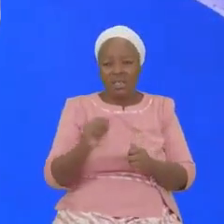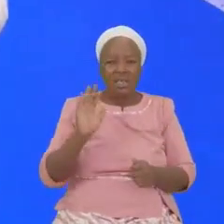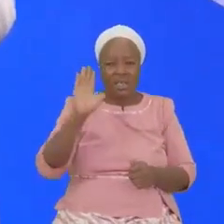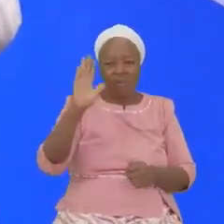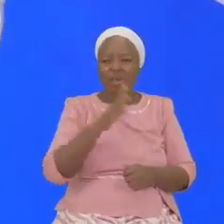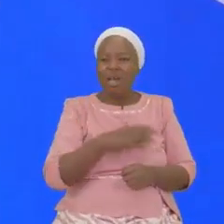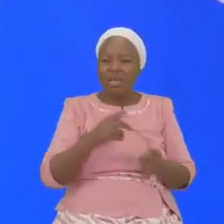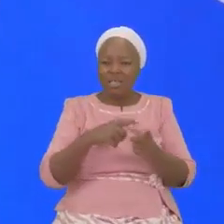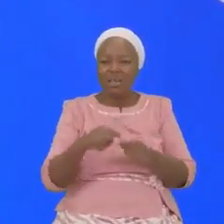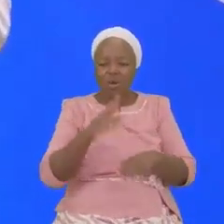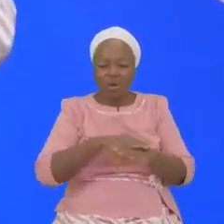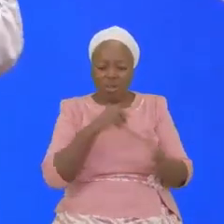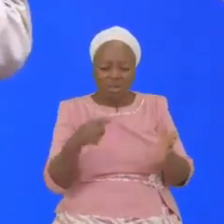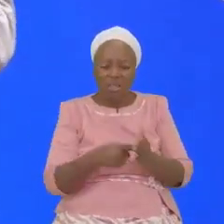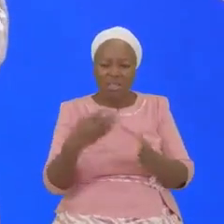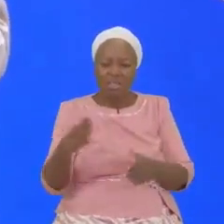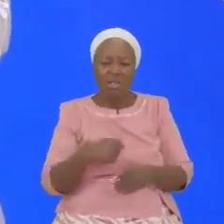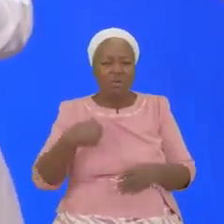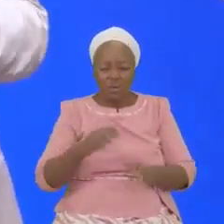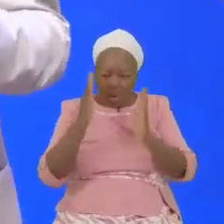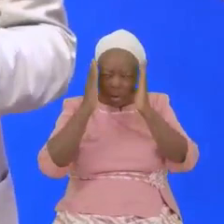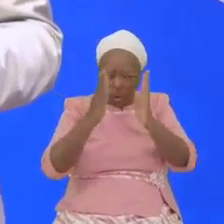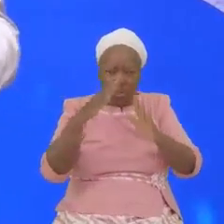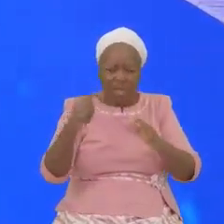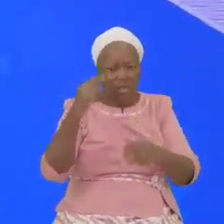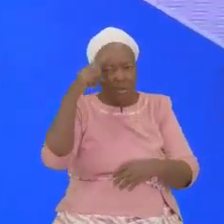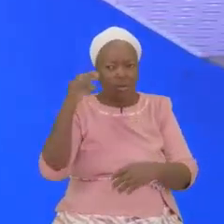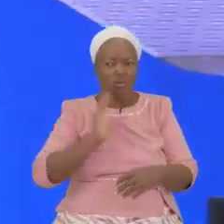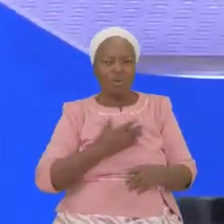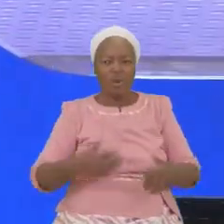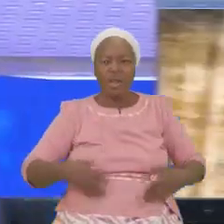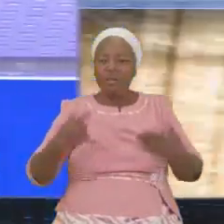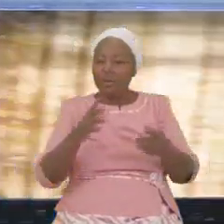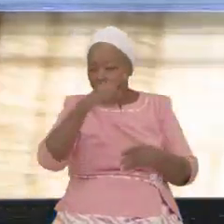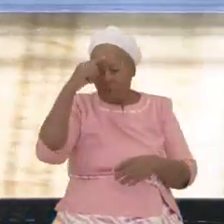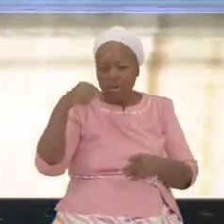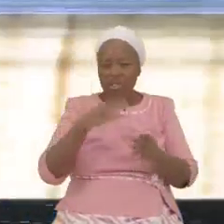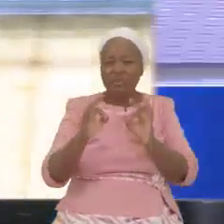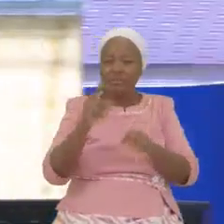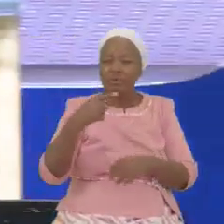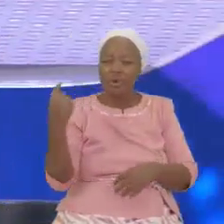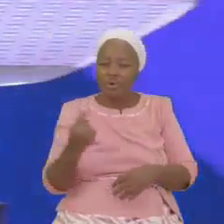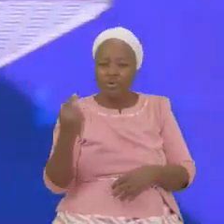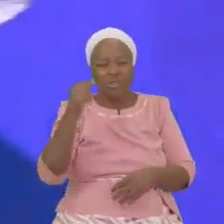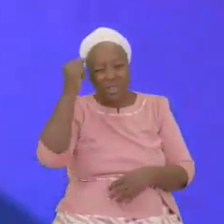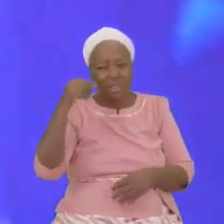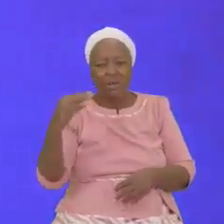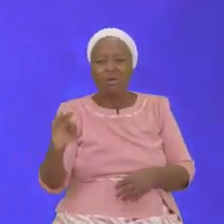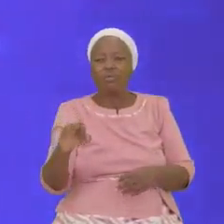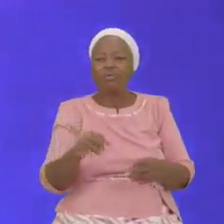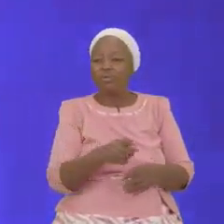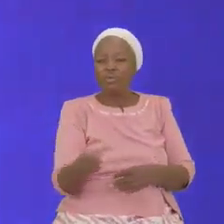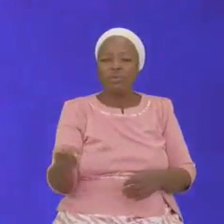we concentrate the thoughts of our lives. Because if you only think of those